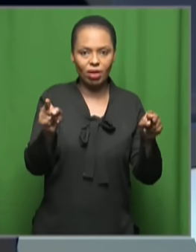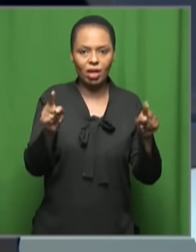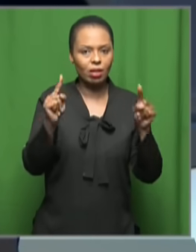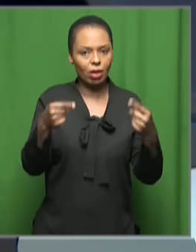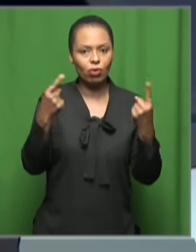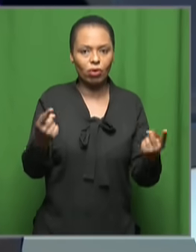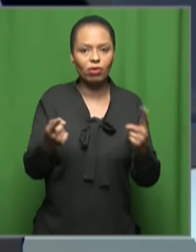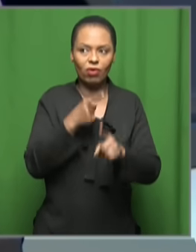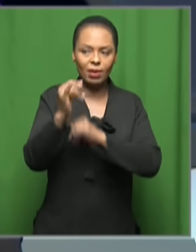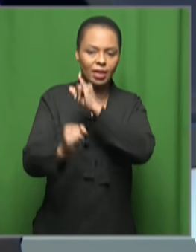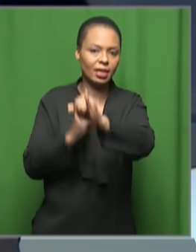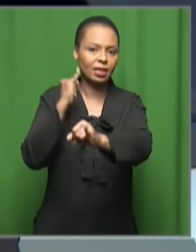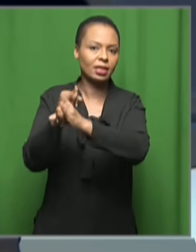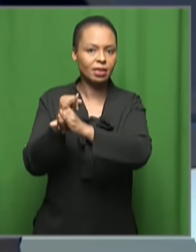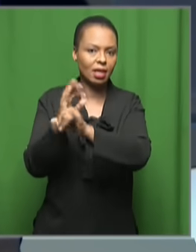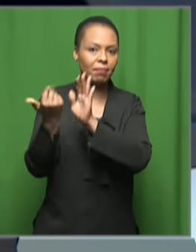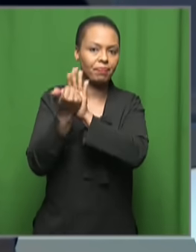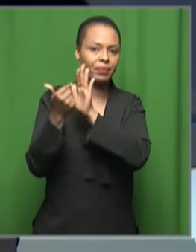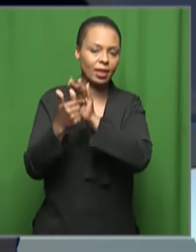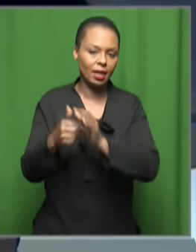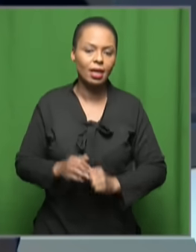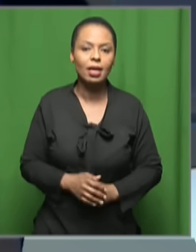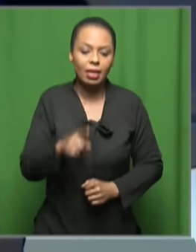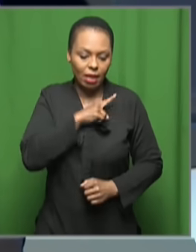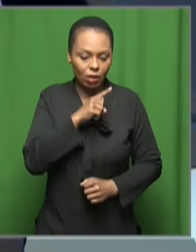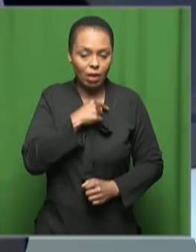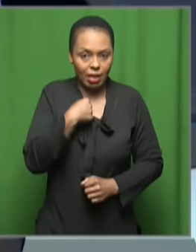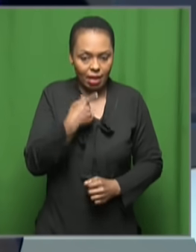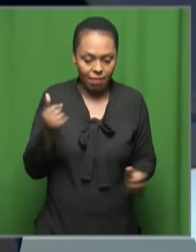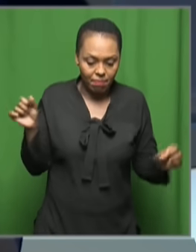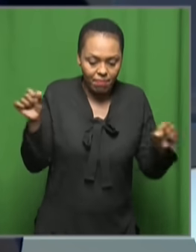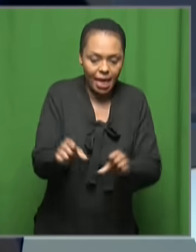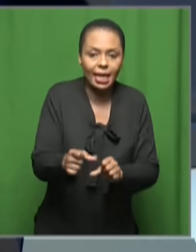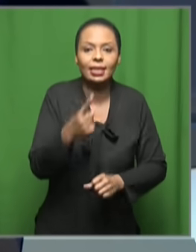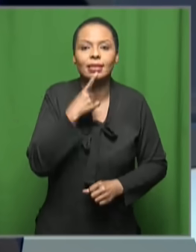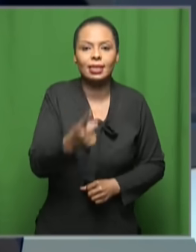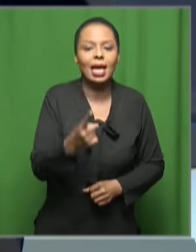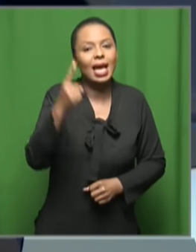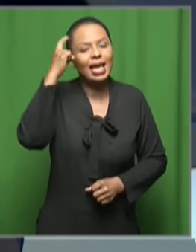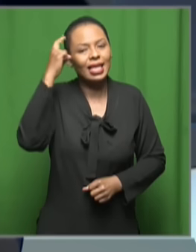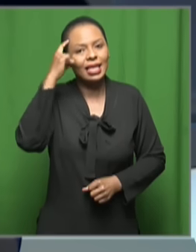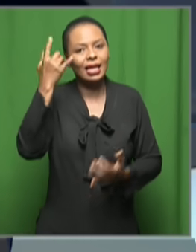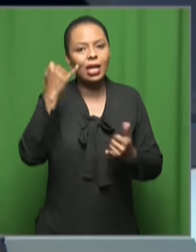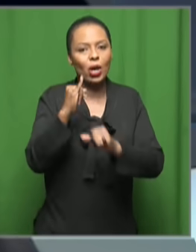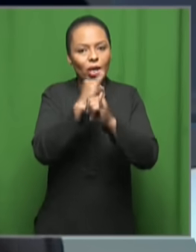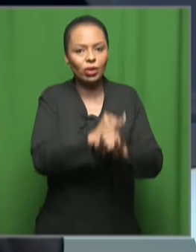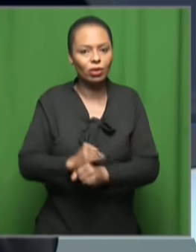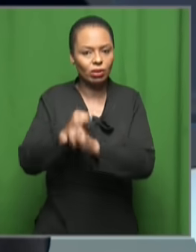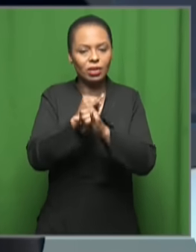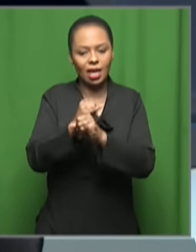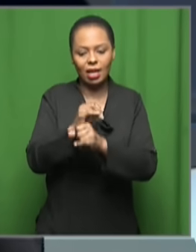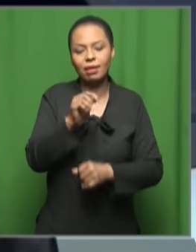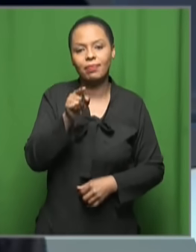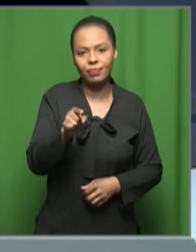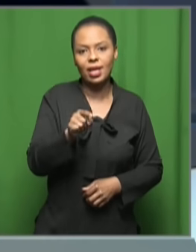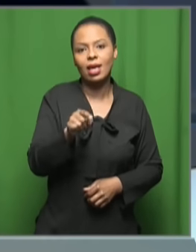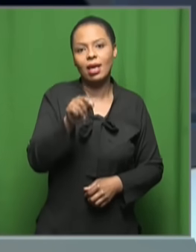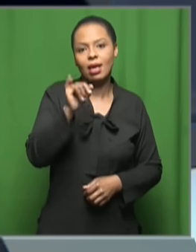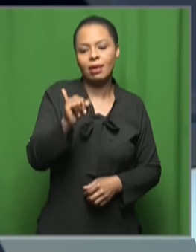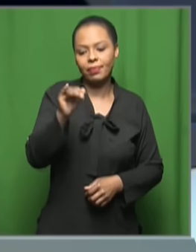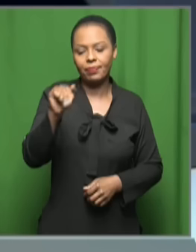the international actors. And that's why I'm going back to the point. We need to then think of institutional architecture that will then